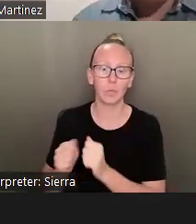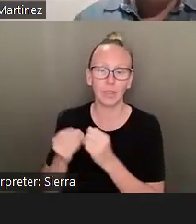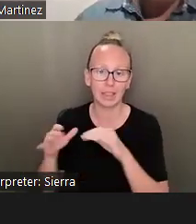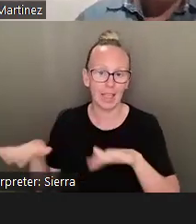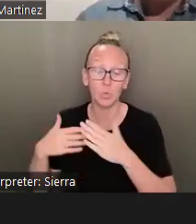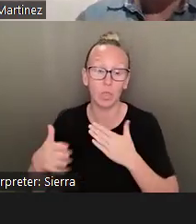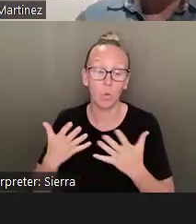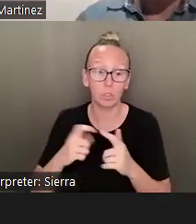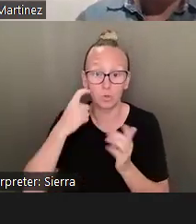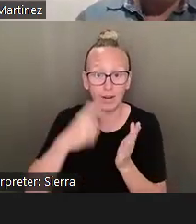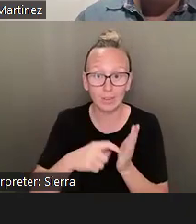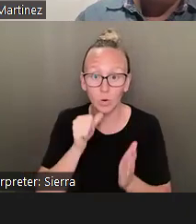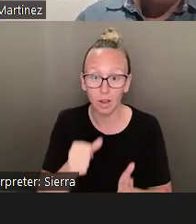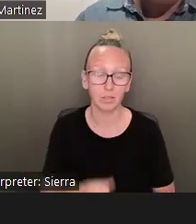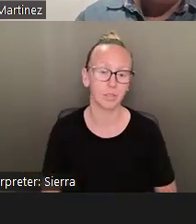not.